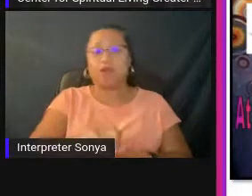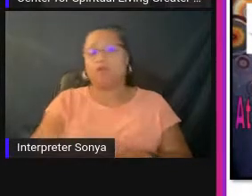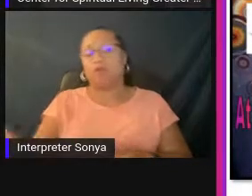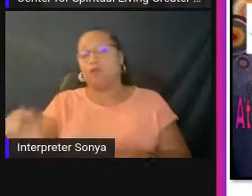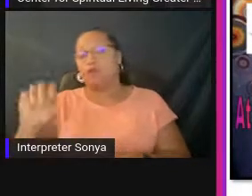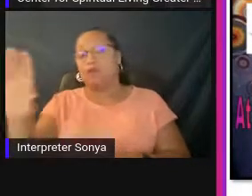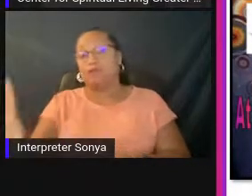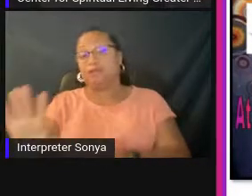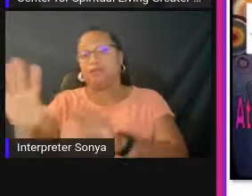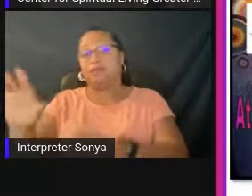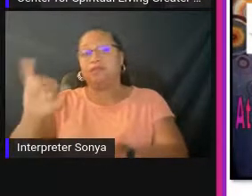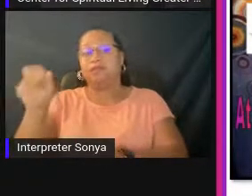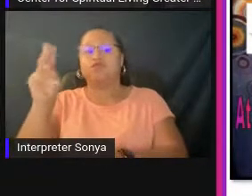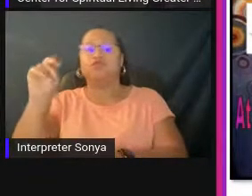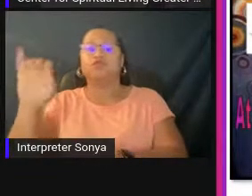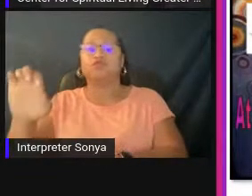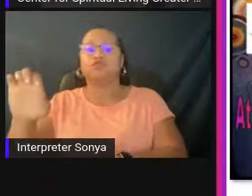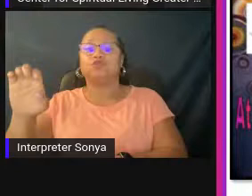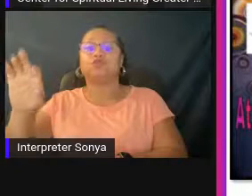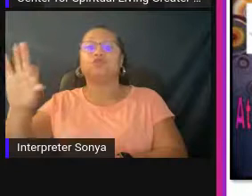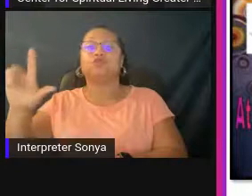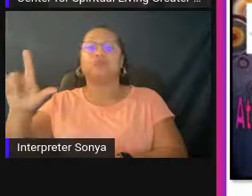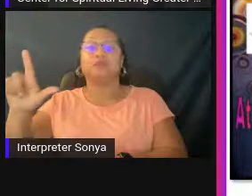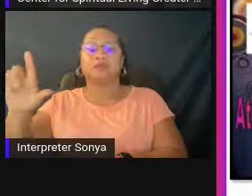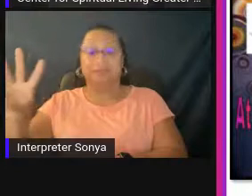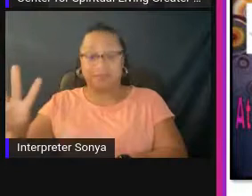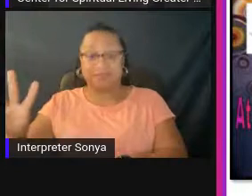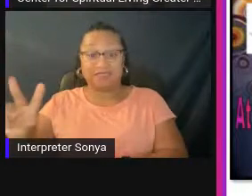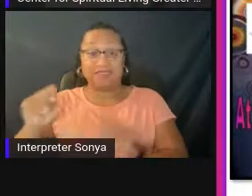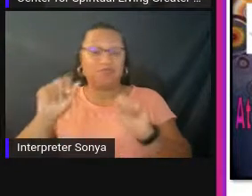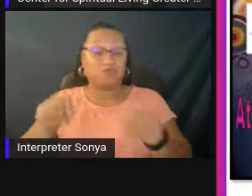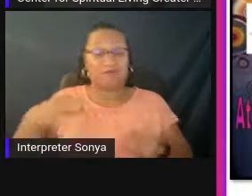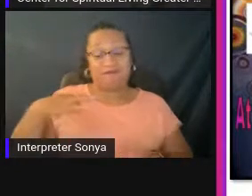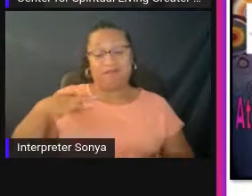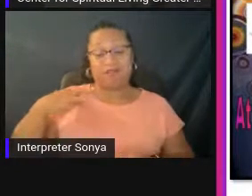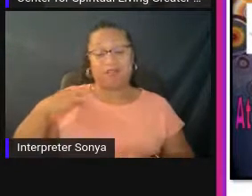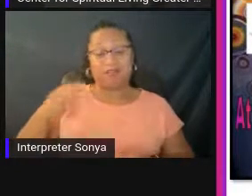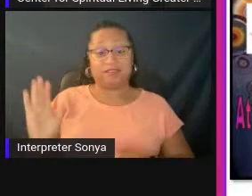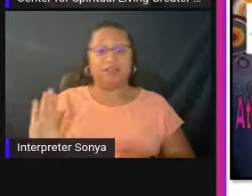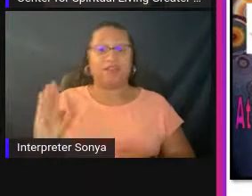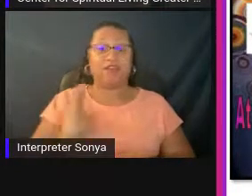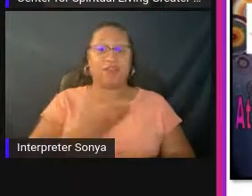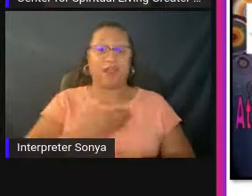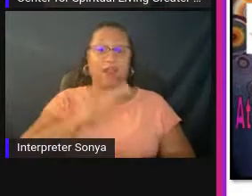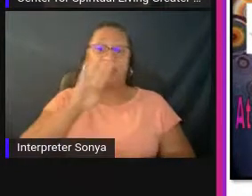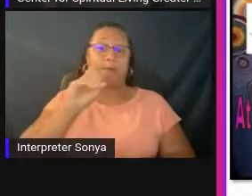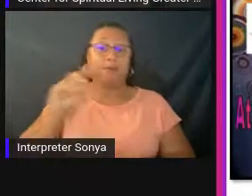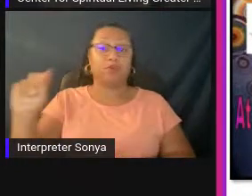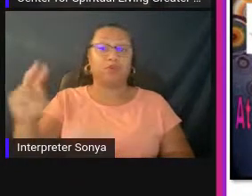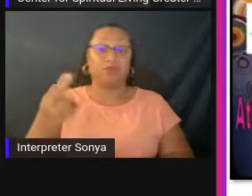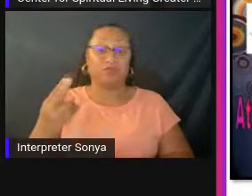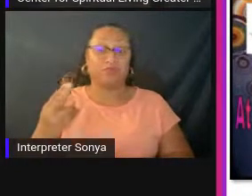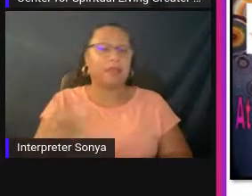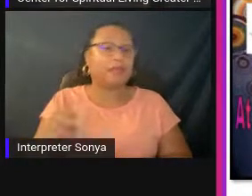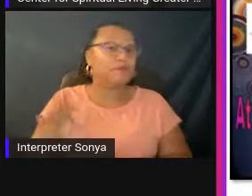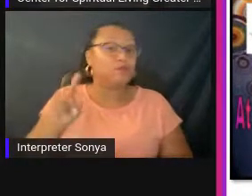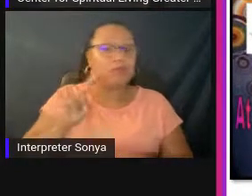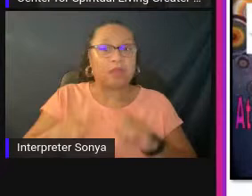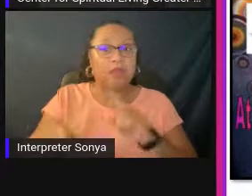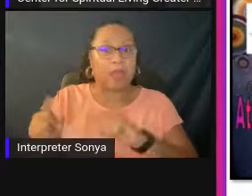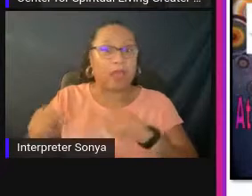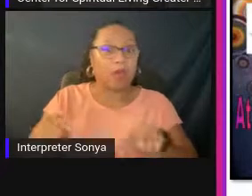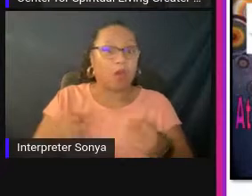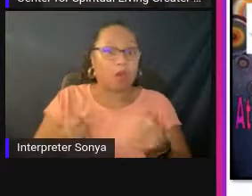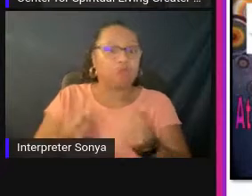at our booth. If you are unable to attend and volunteer that weekend, there are other ways you